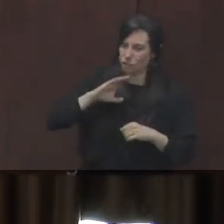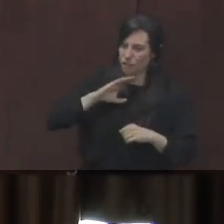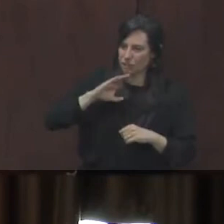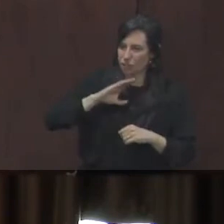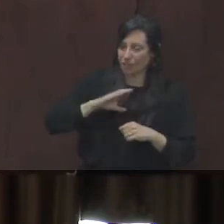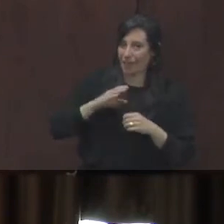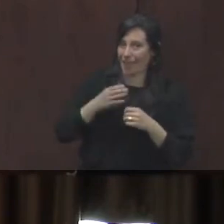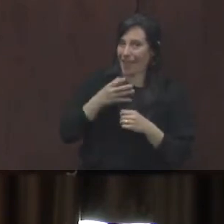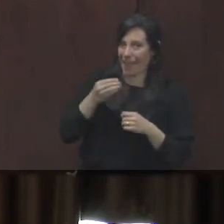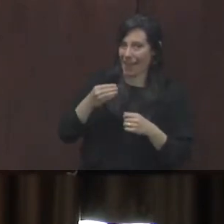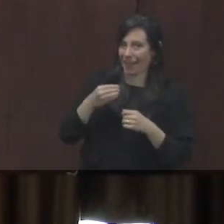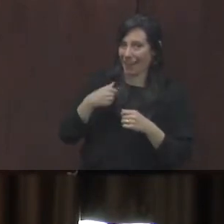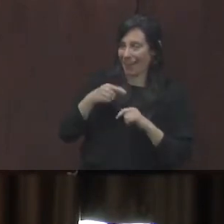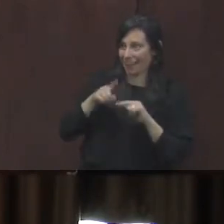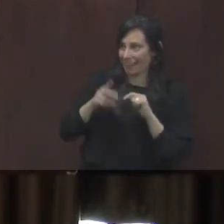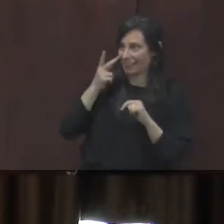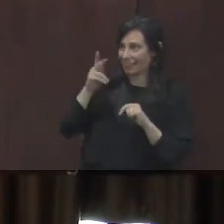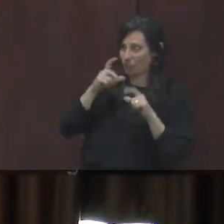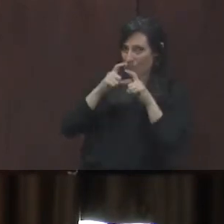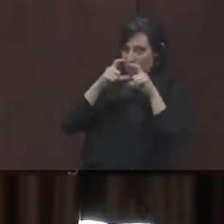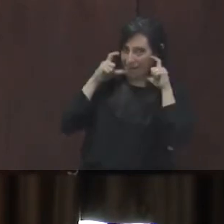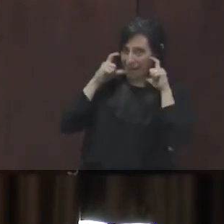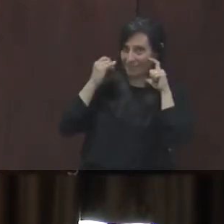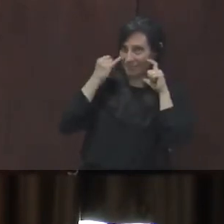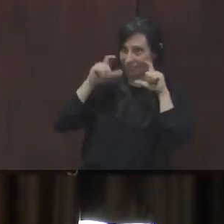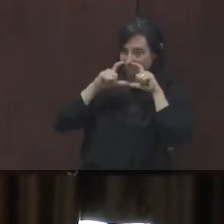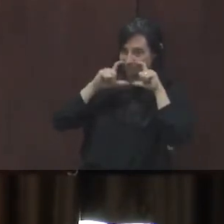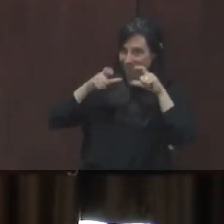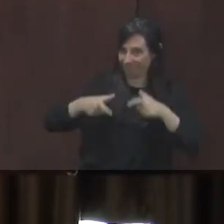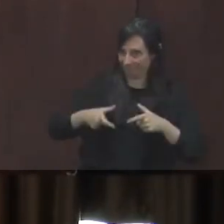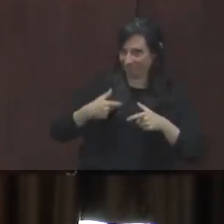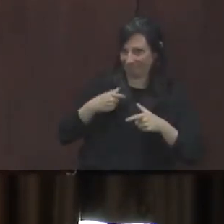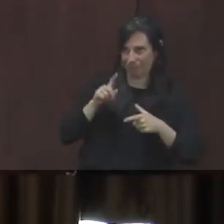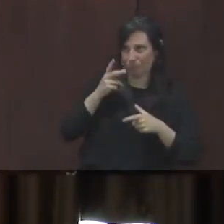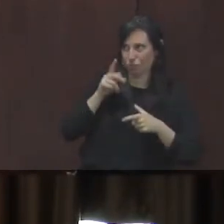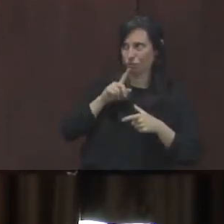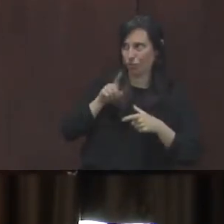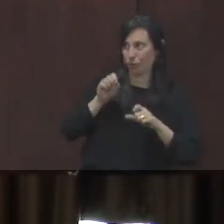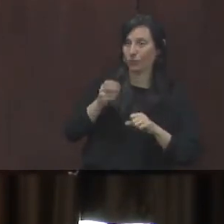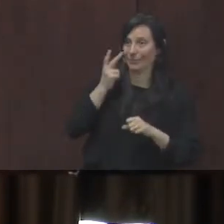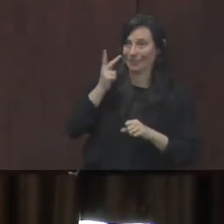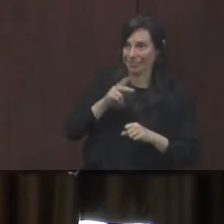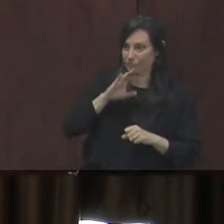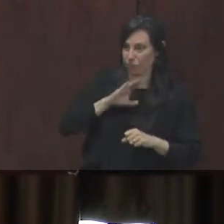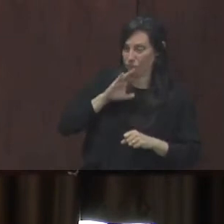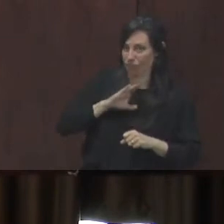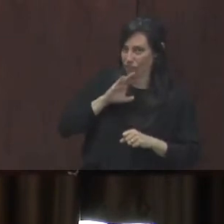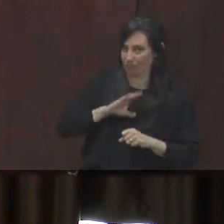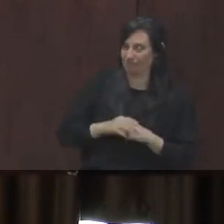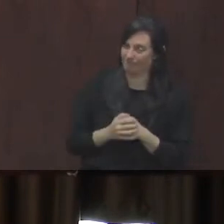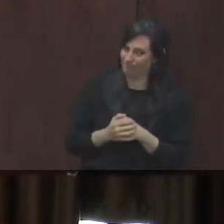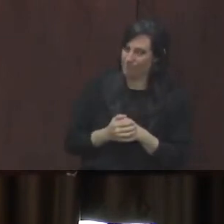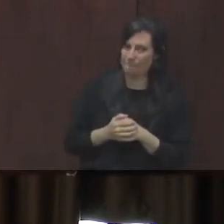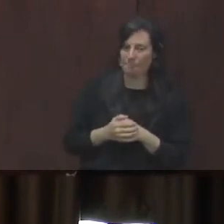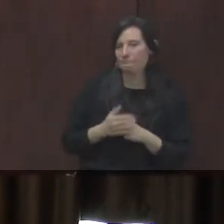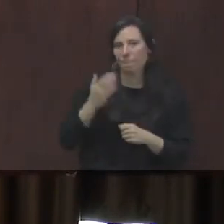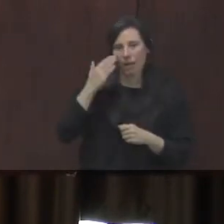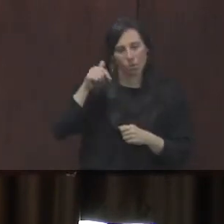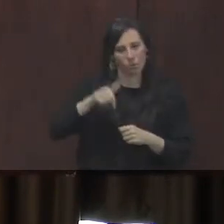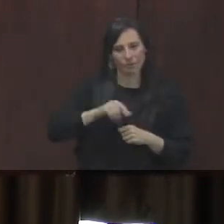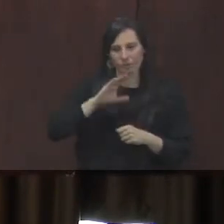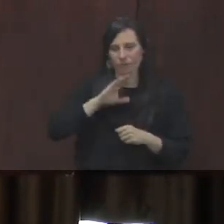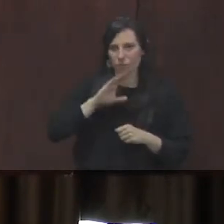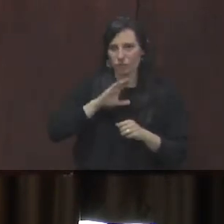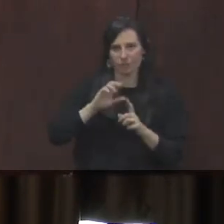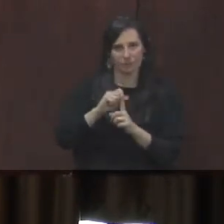now. It's been a very trying and challenging process to comment and elaborate on a few of the things that